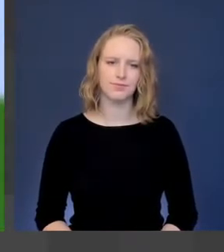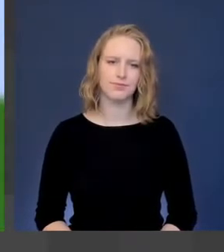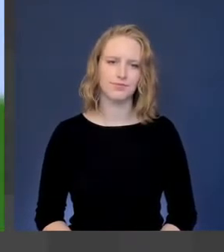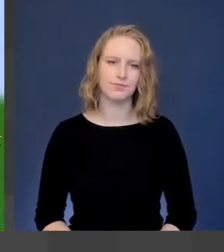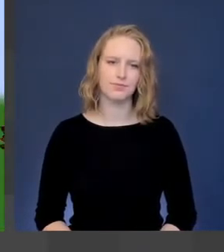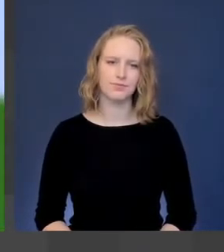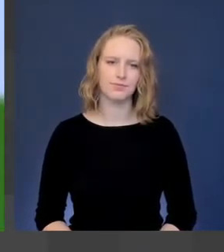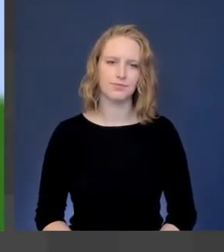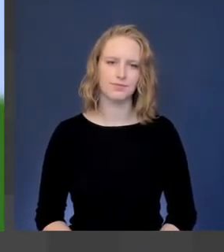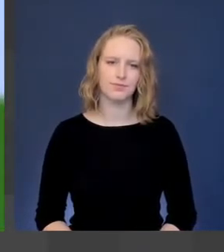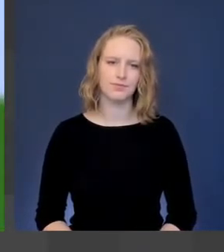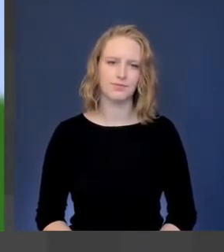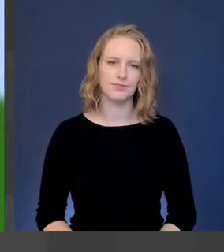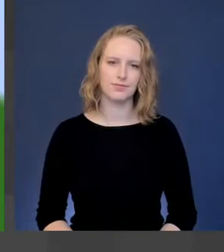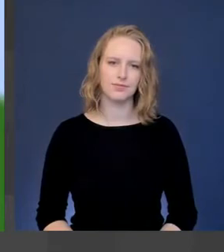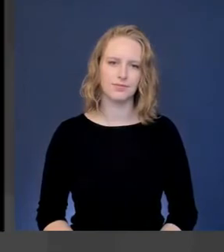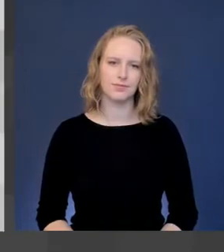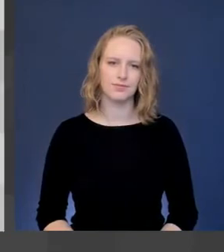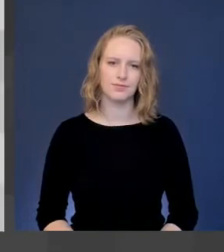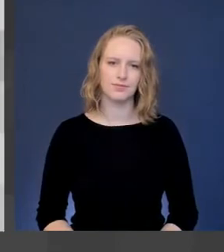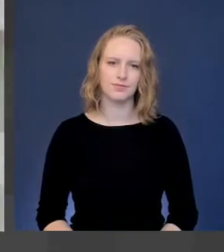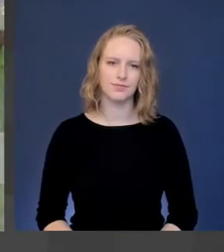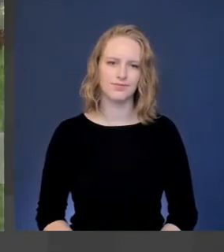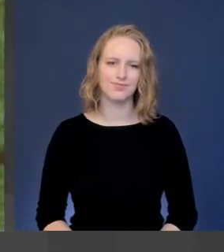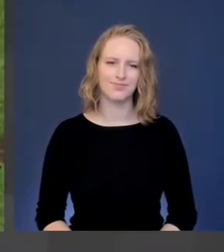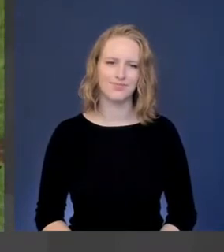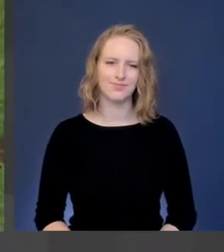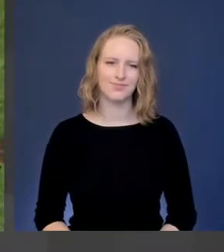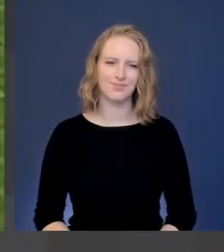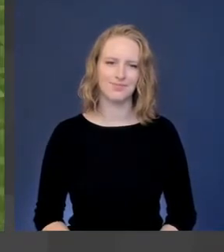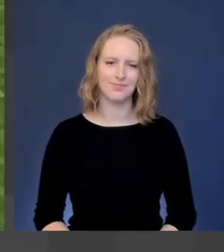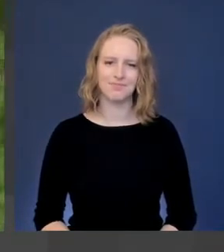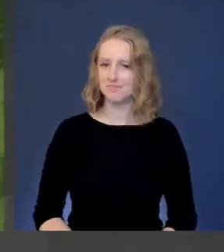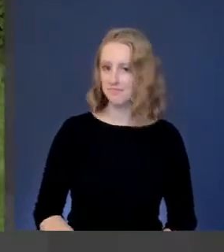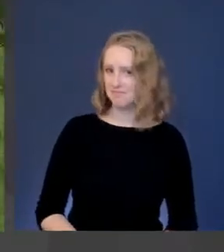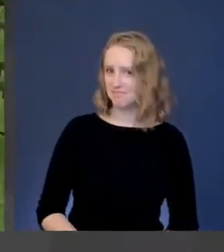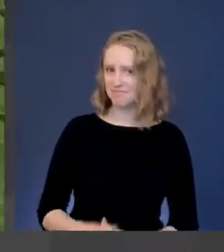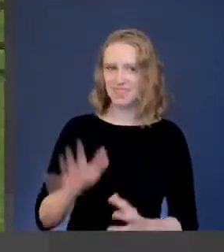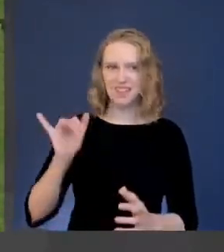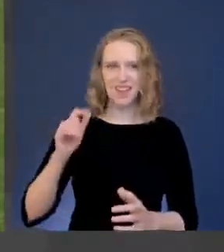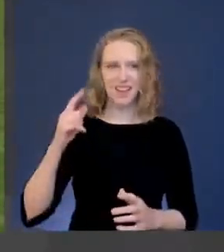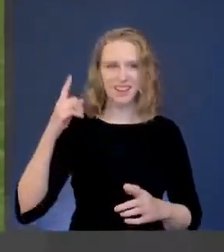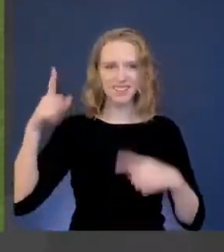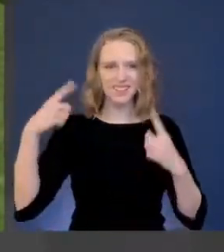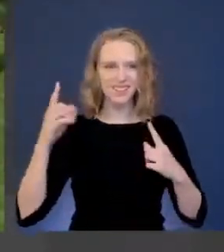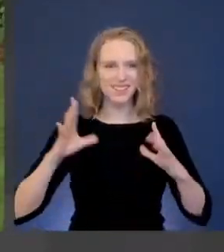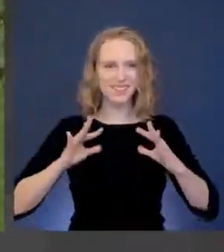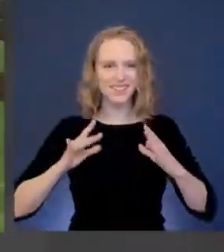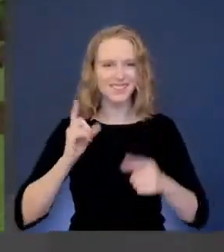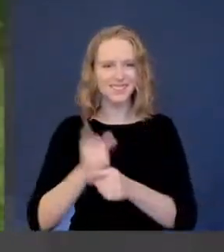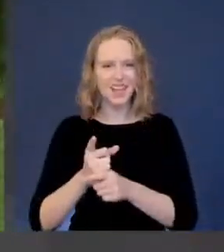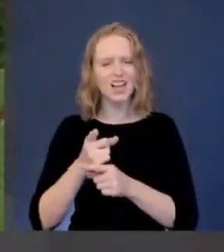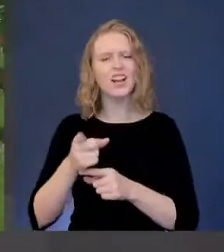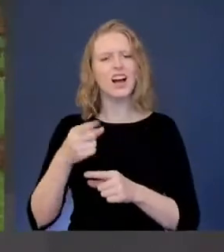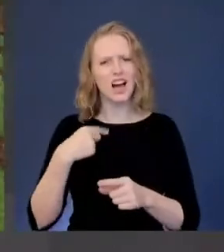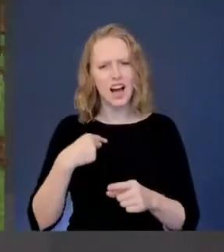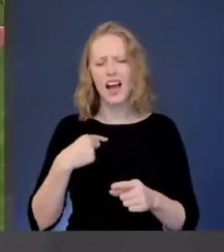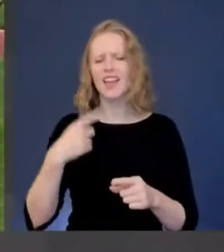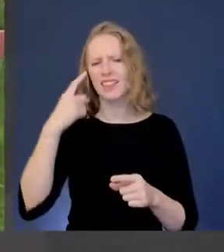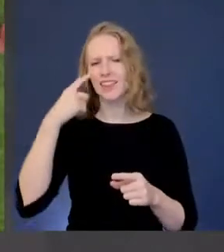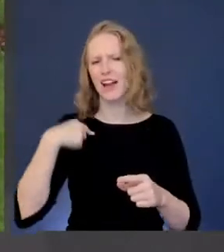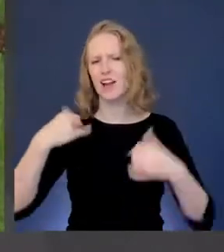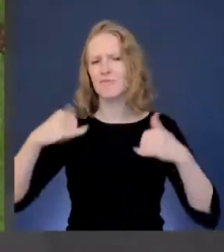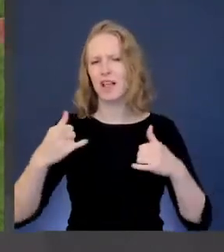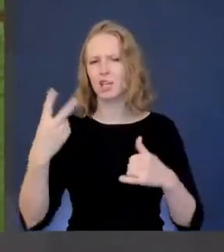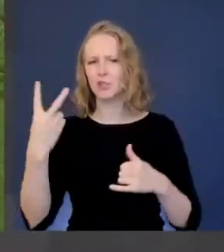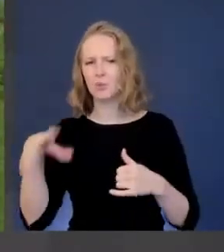vocês tenham gostado. Tamo junto. Falou! Well, that was pretty bonkers, wasn't it? I mean, that guy played Minecraft with 2 mice better than I play Minecraft with 1 mouse. But then